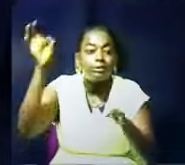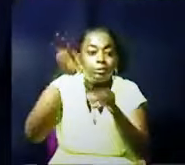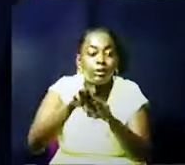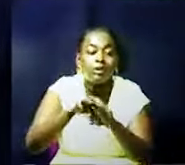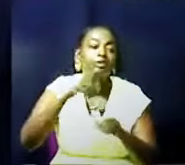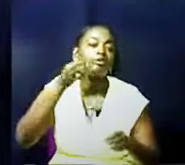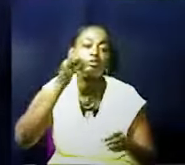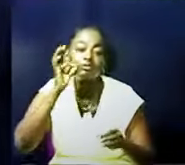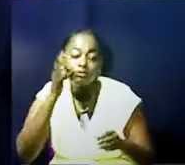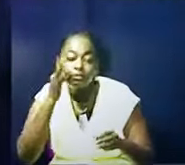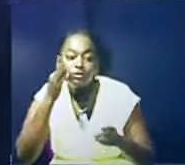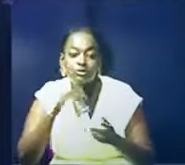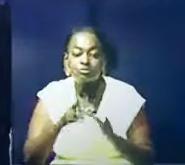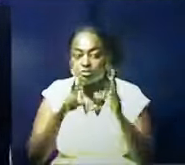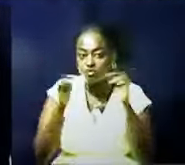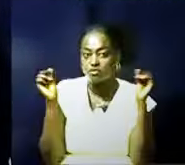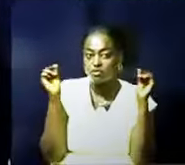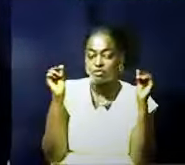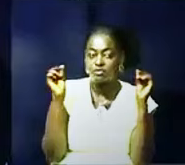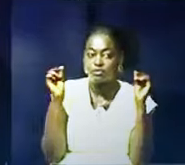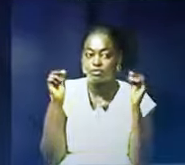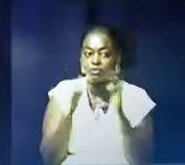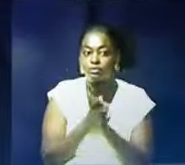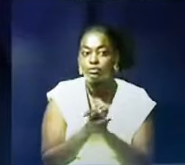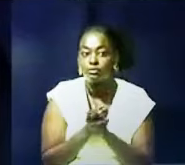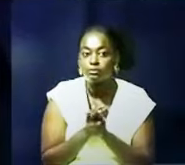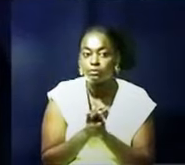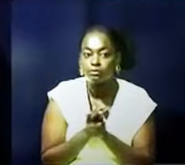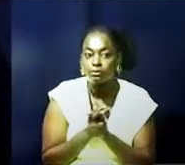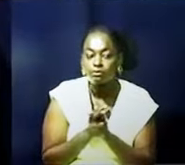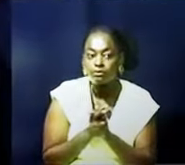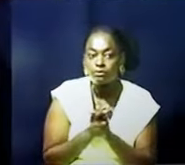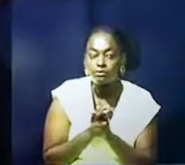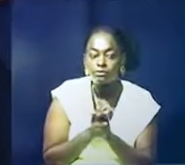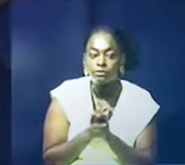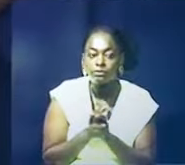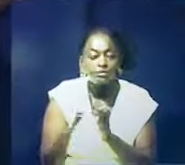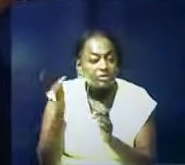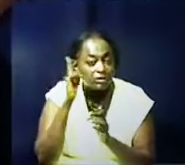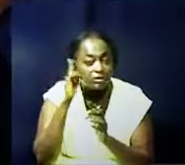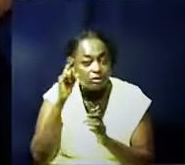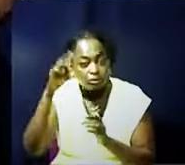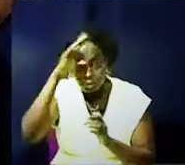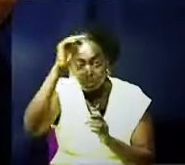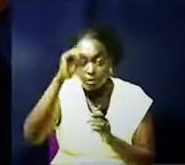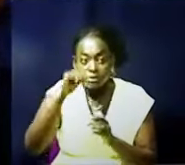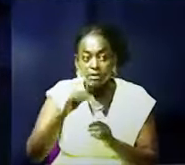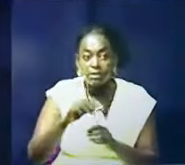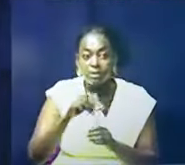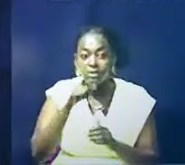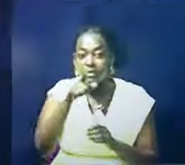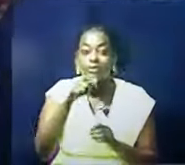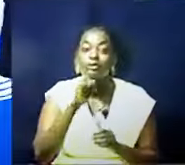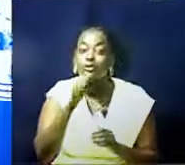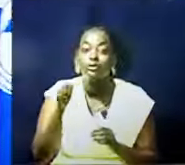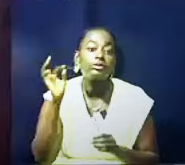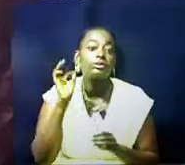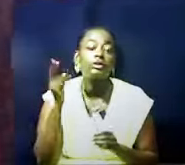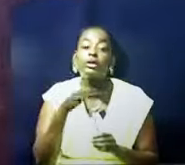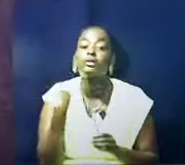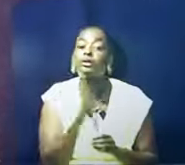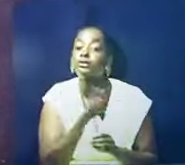Let's listen to William Wilberforce. He was not a preacher man.